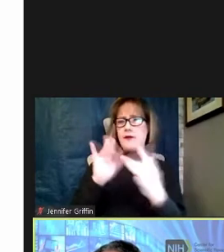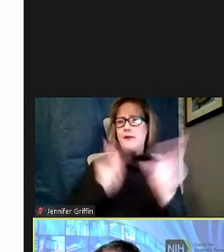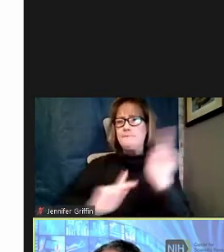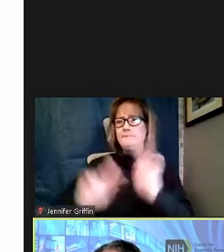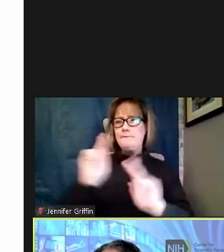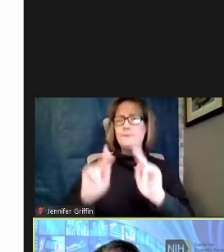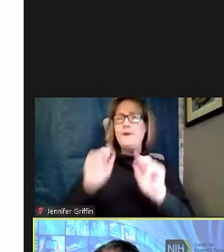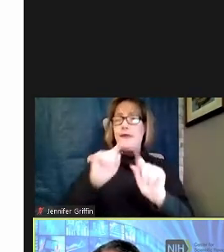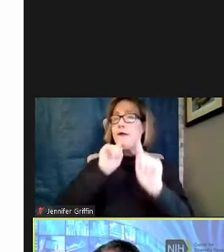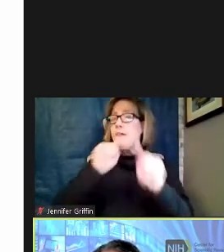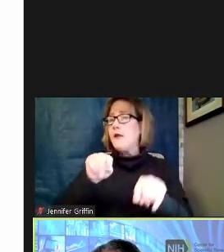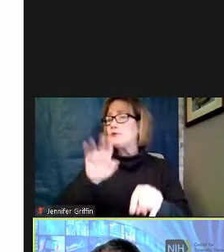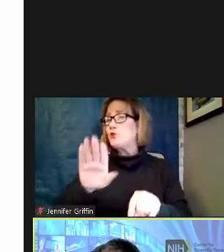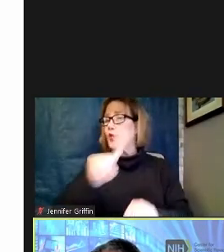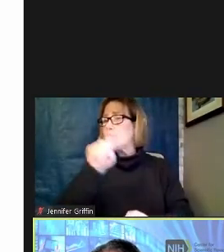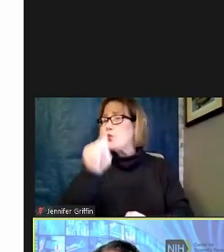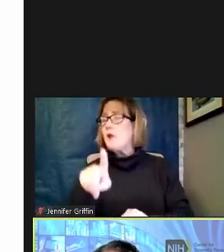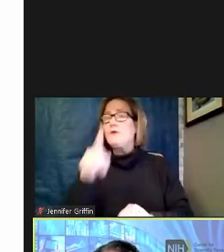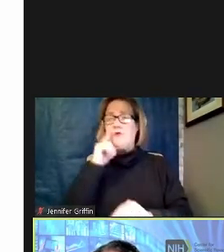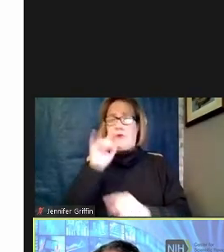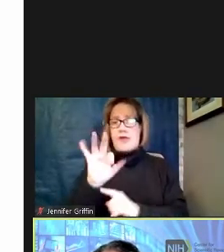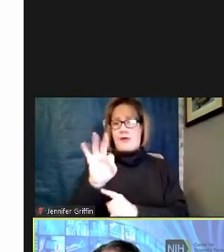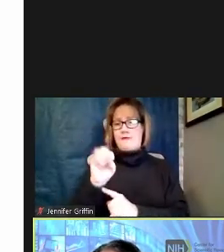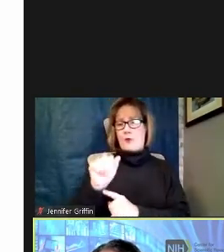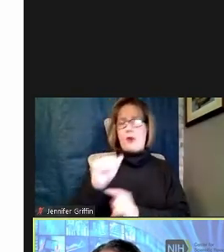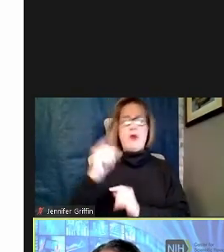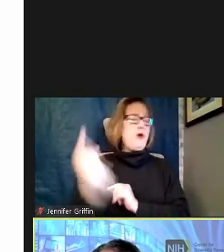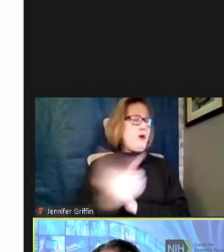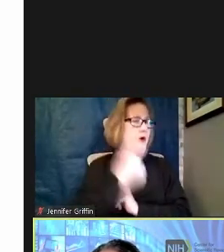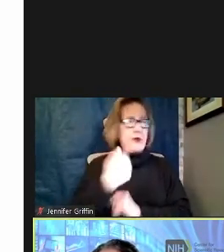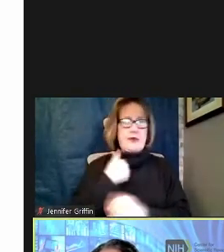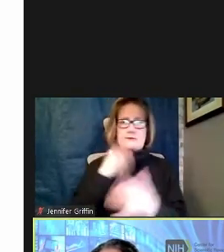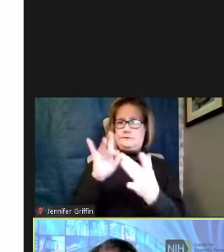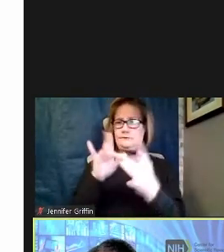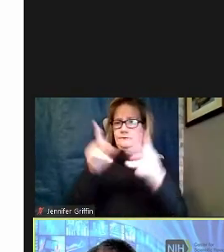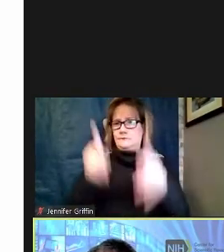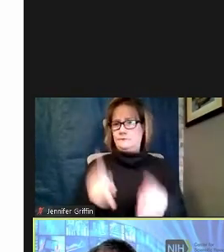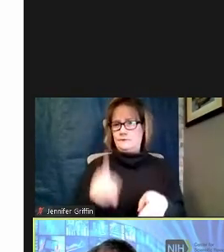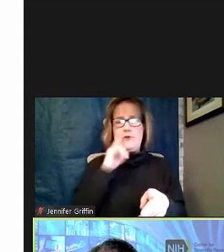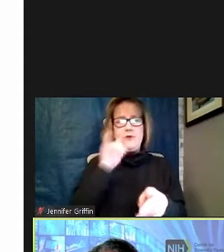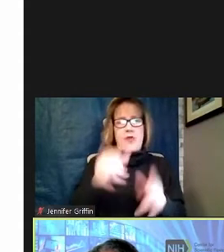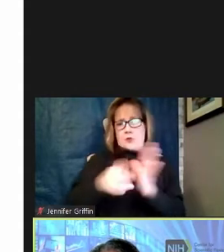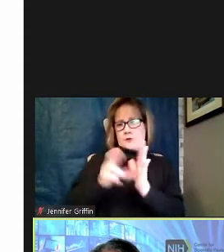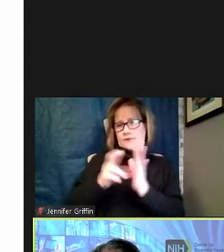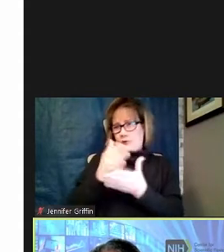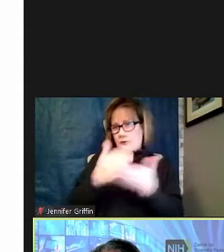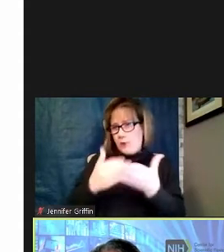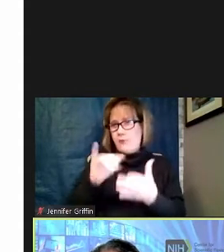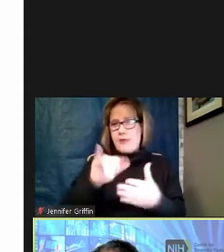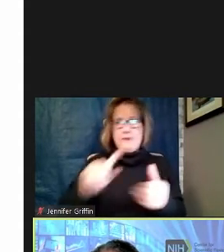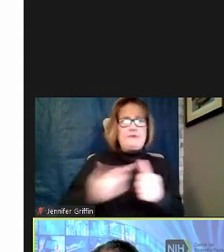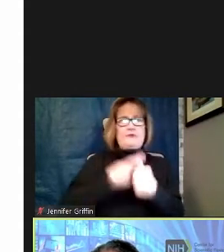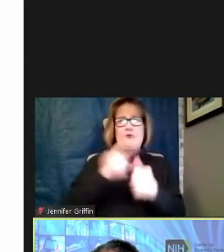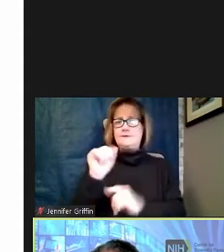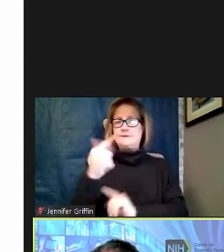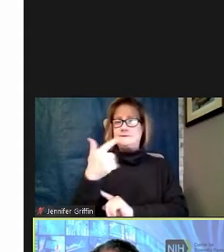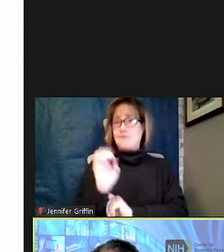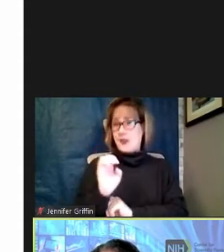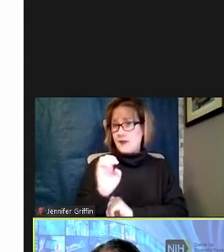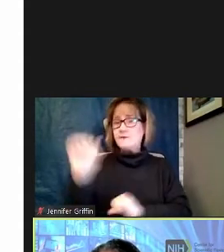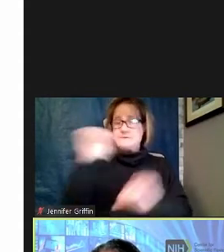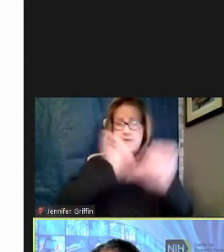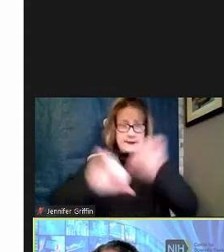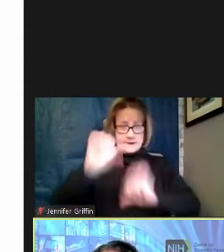can answer any questions of the FOAs. There's always a contact person for the review part, again, that first stage,